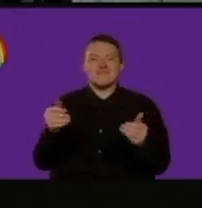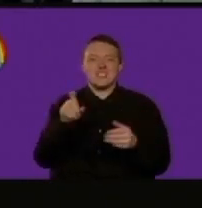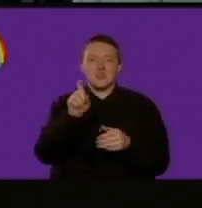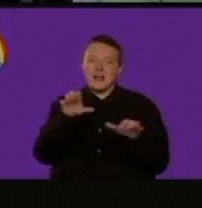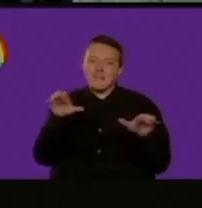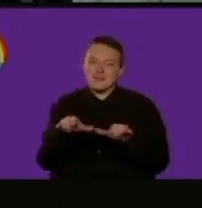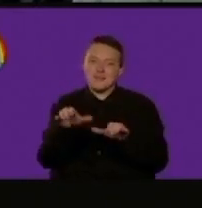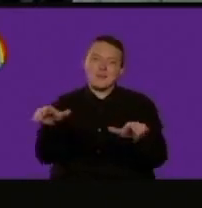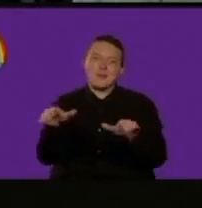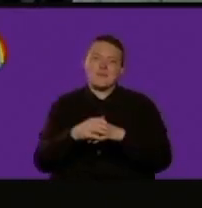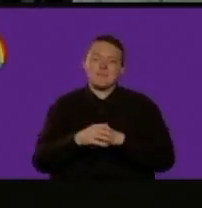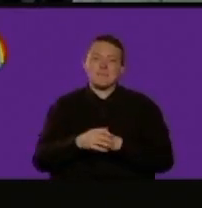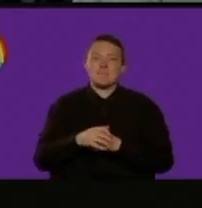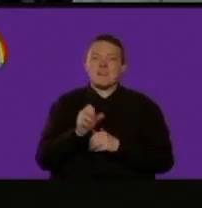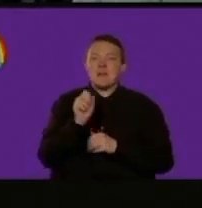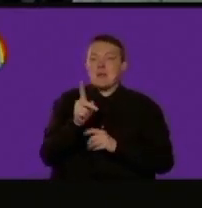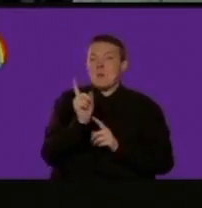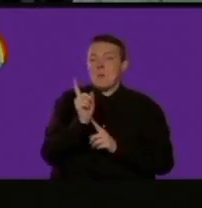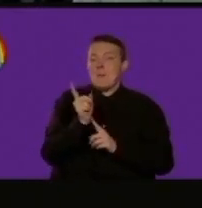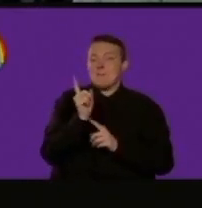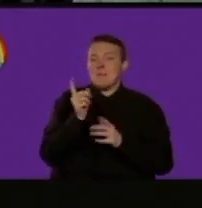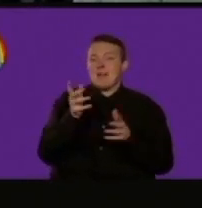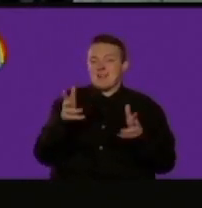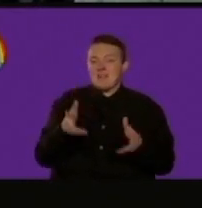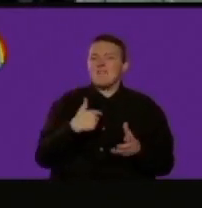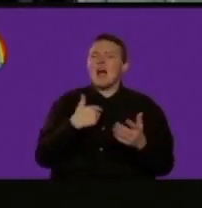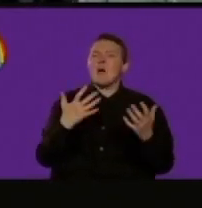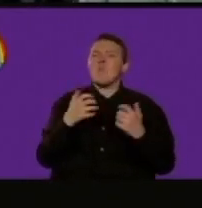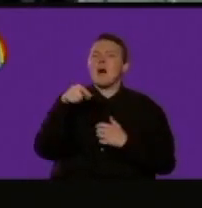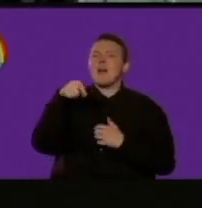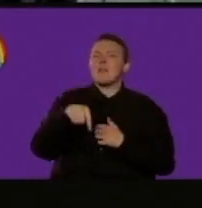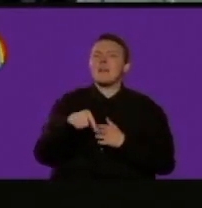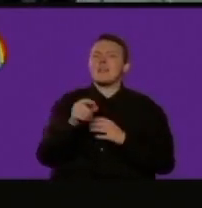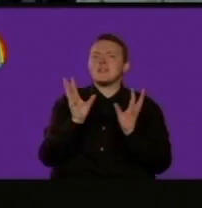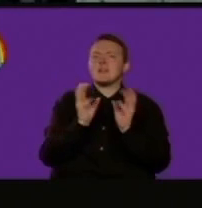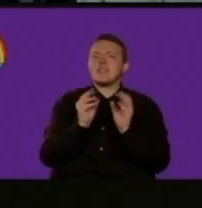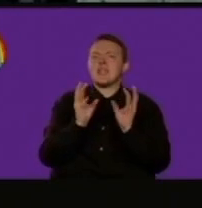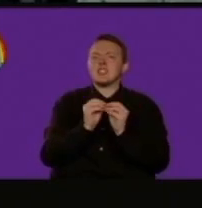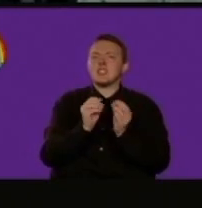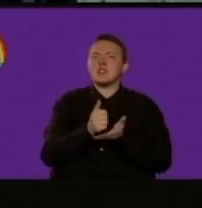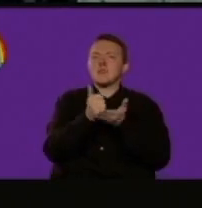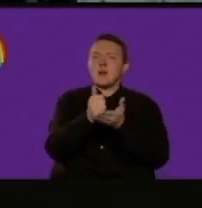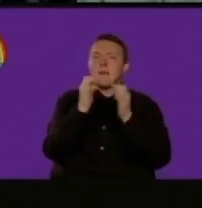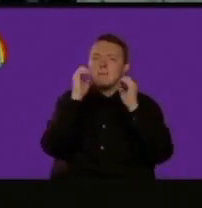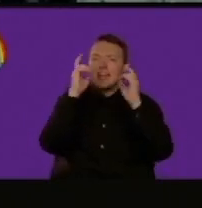for participating in this session. We are going to see each other in Scratch again.